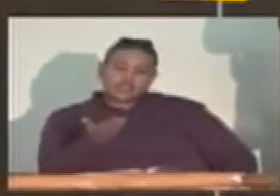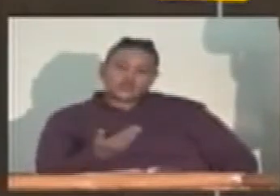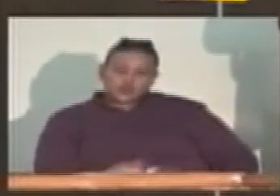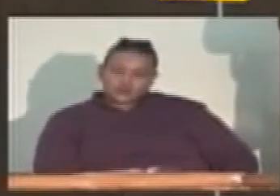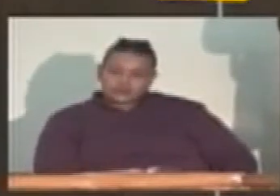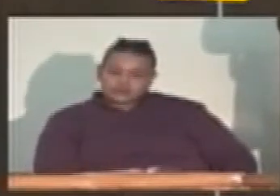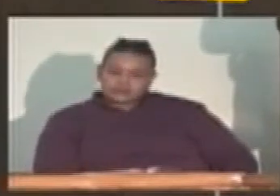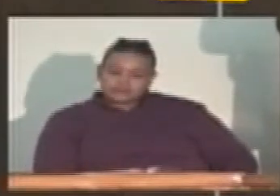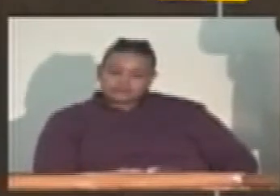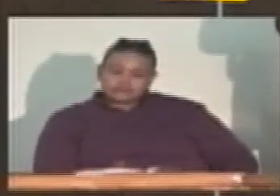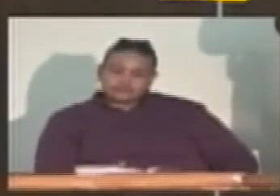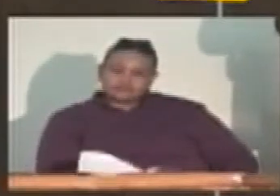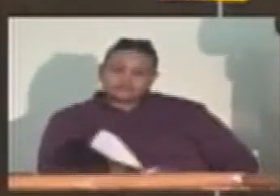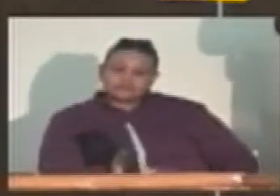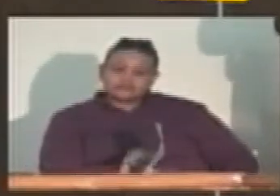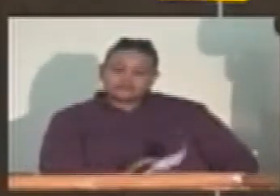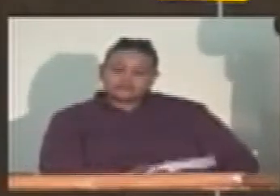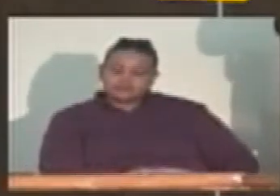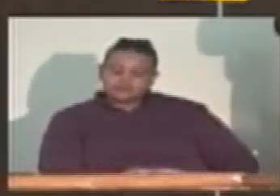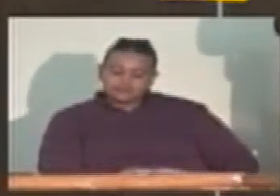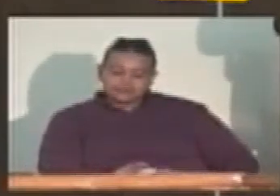I thank you.